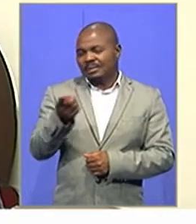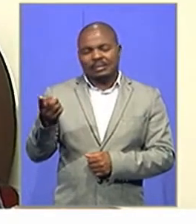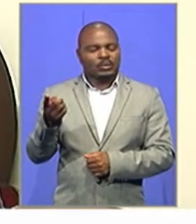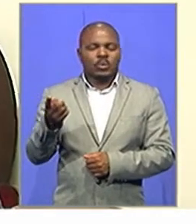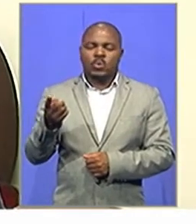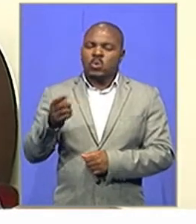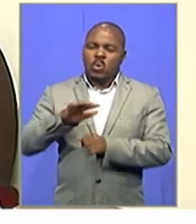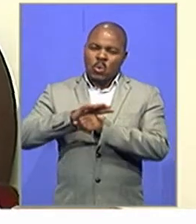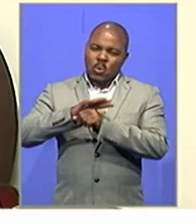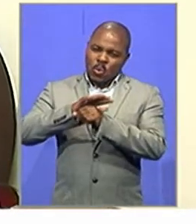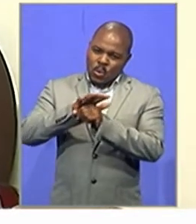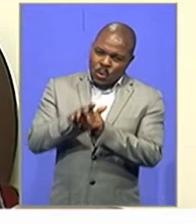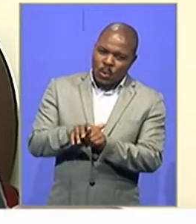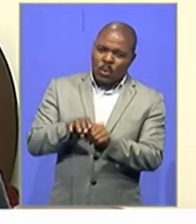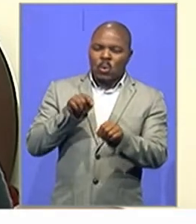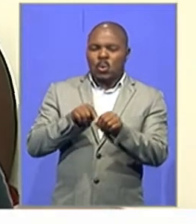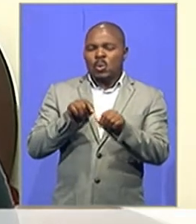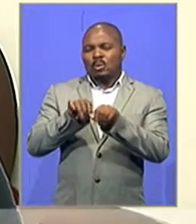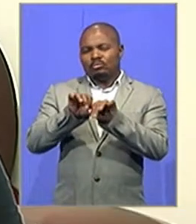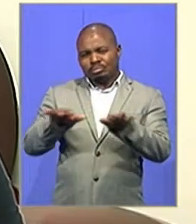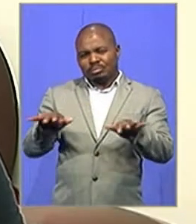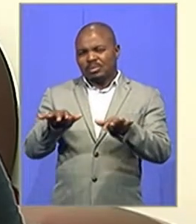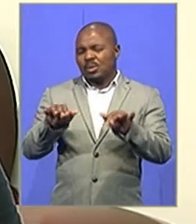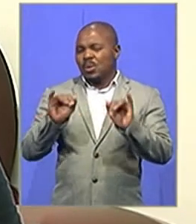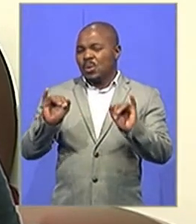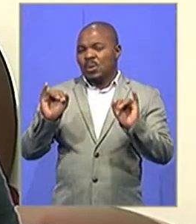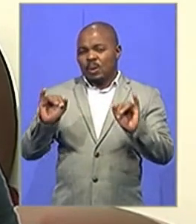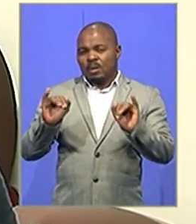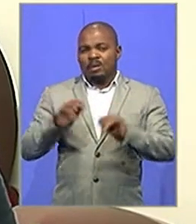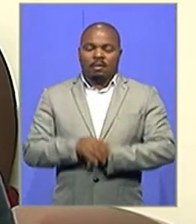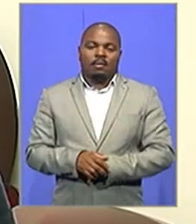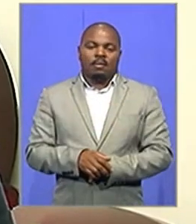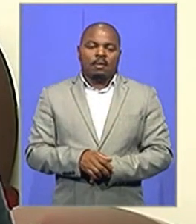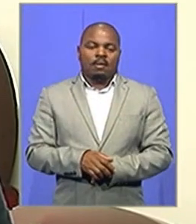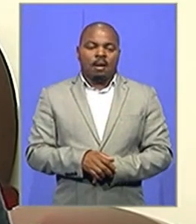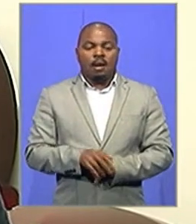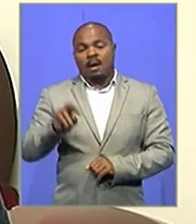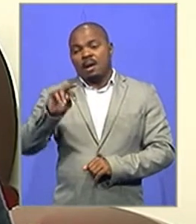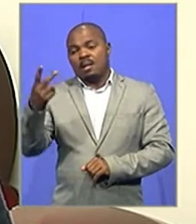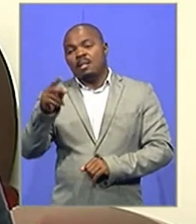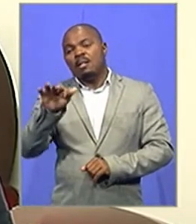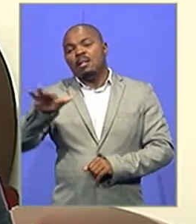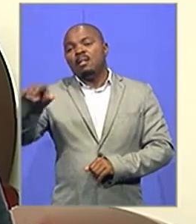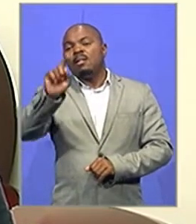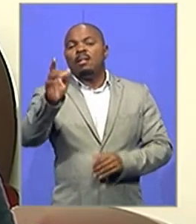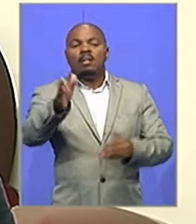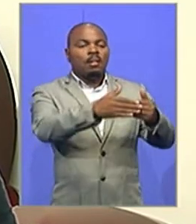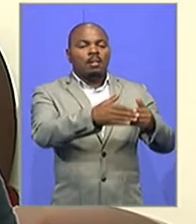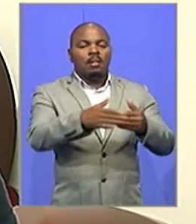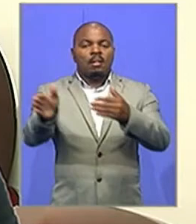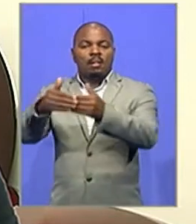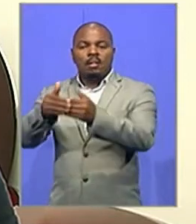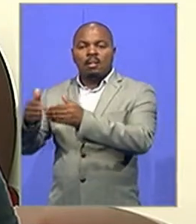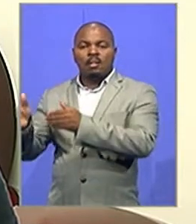COVID-19 pandemic, and now the other places are closed. So and